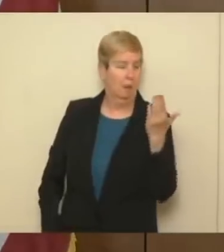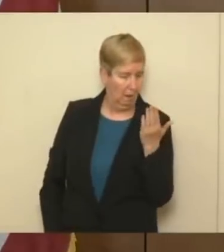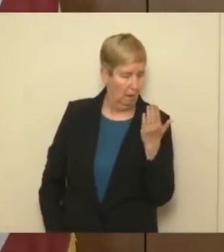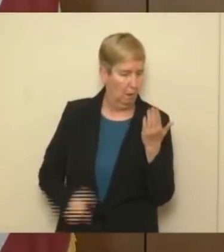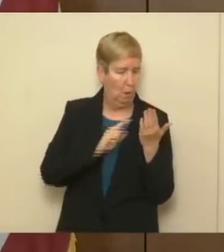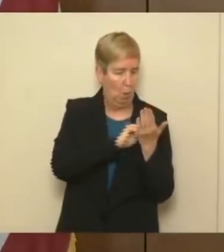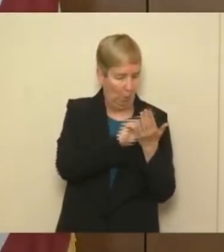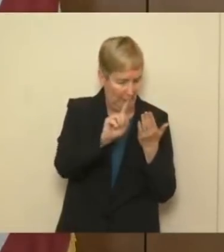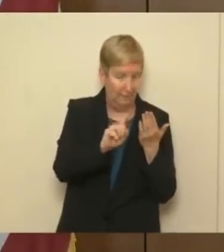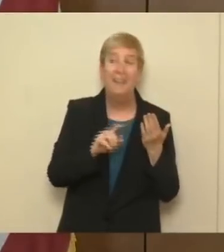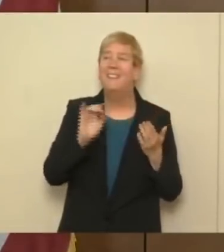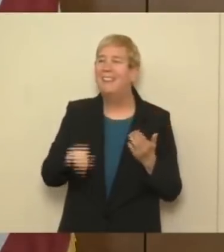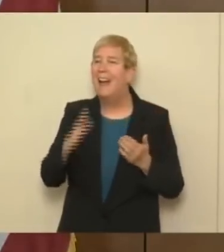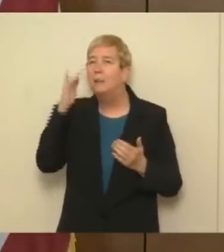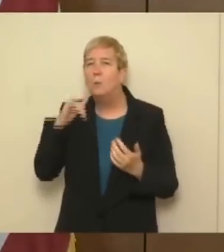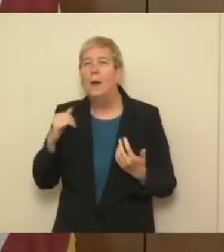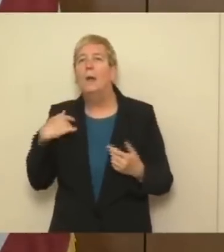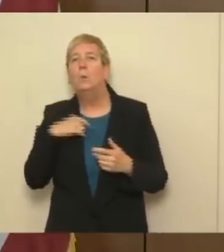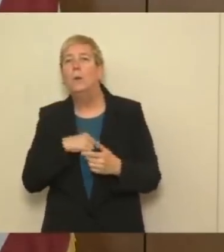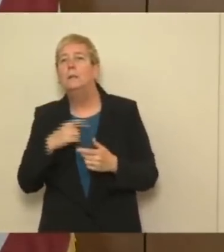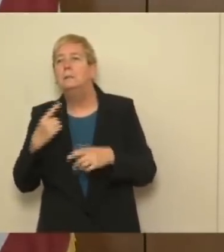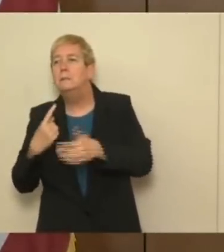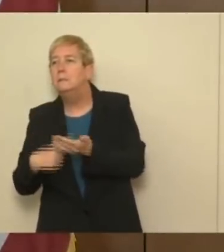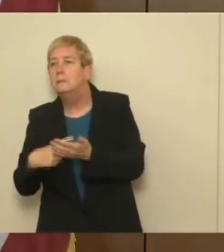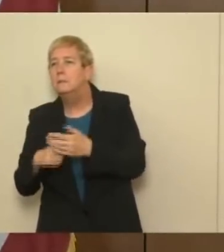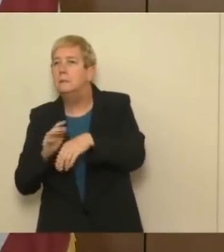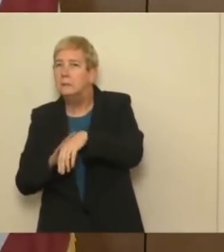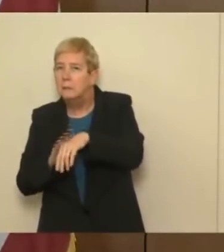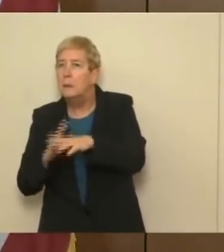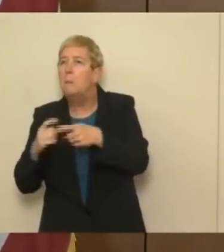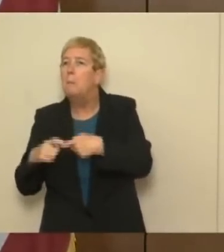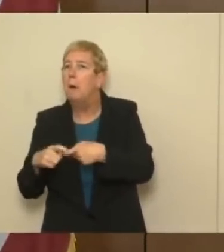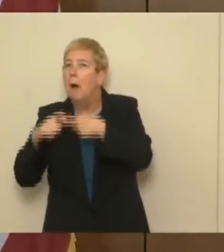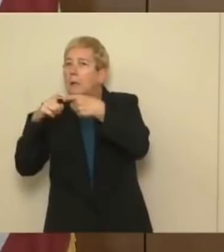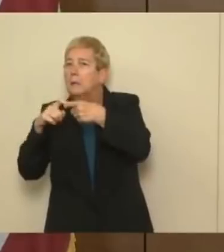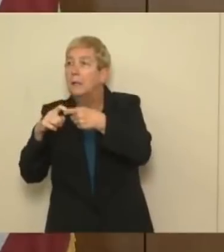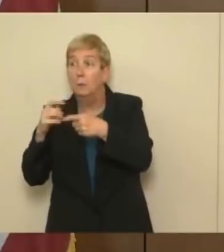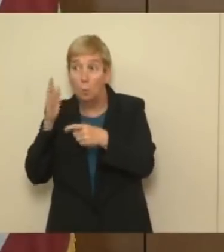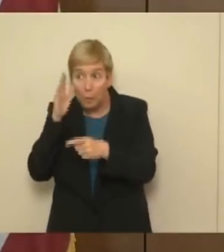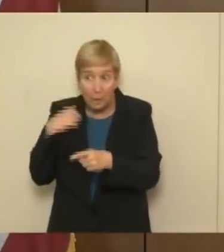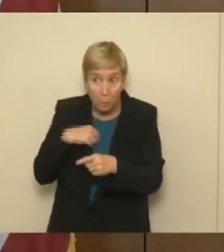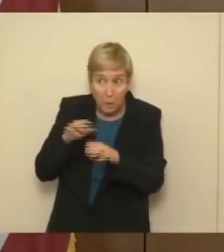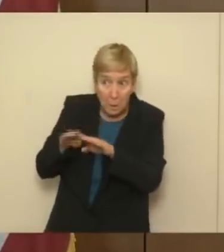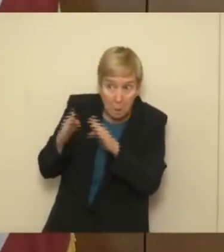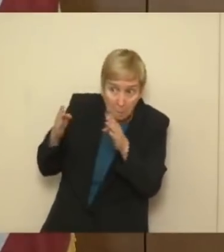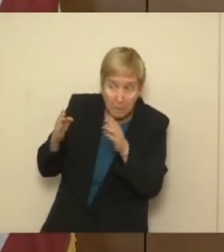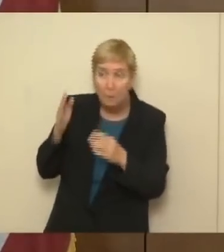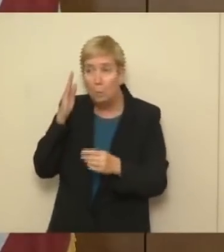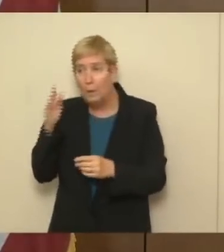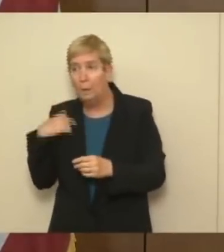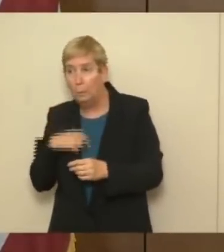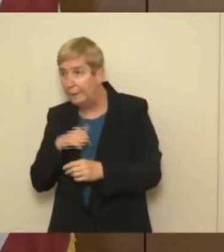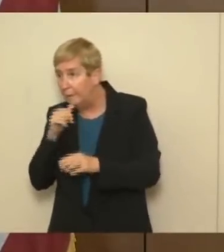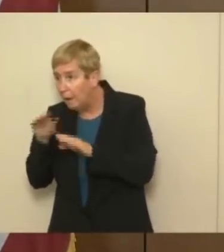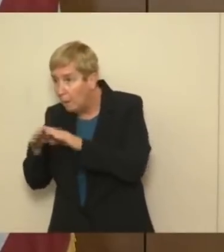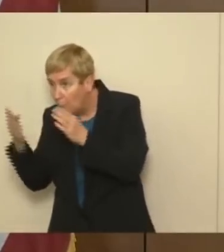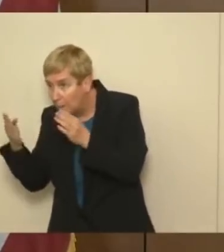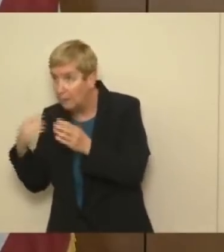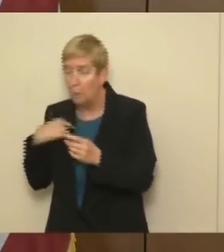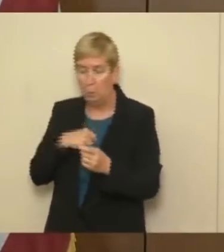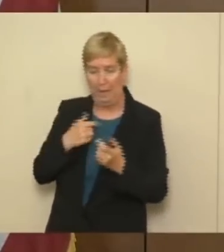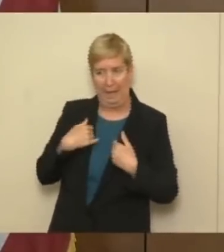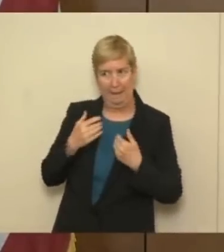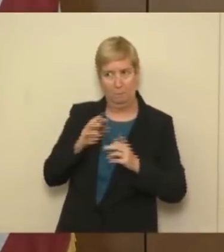potential reopenings, even though we've done all the work and planning and thought about the COVID safe practices for a next set of